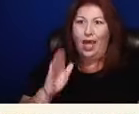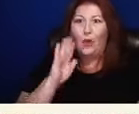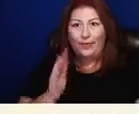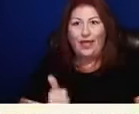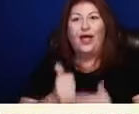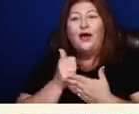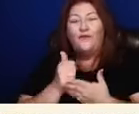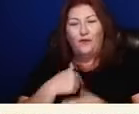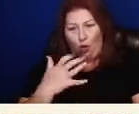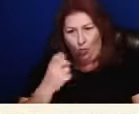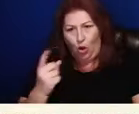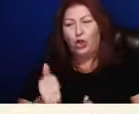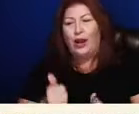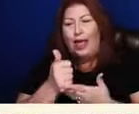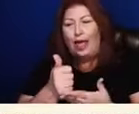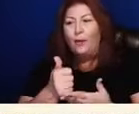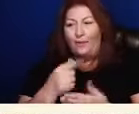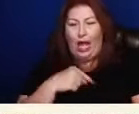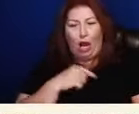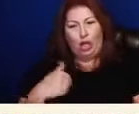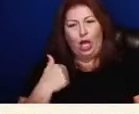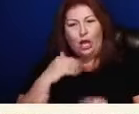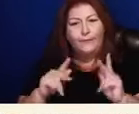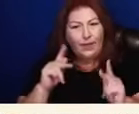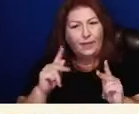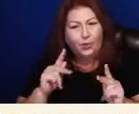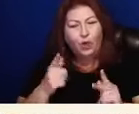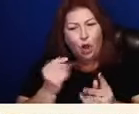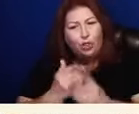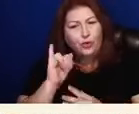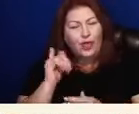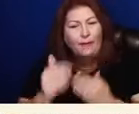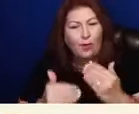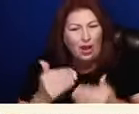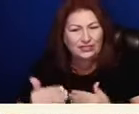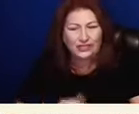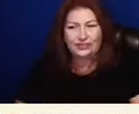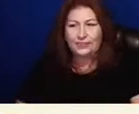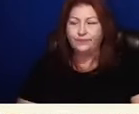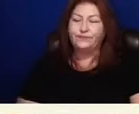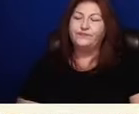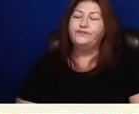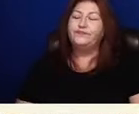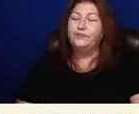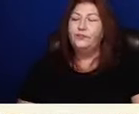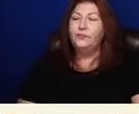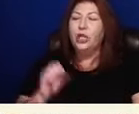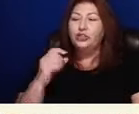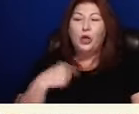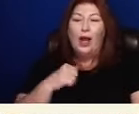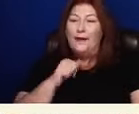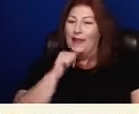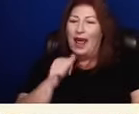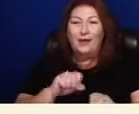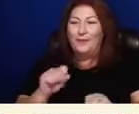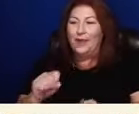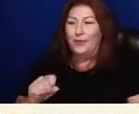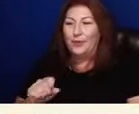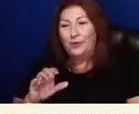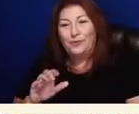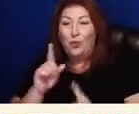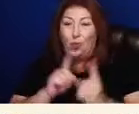want you to help our young people go through that process, right? So I'm not going to be able to be one-on-one with